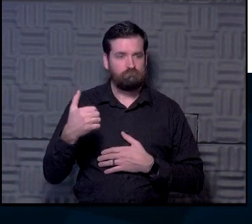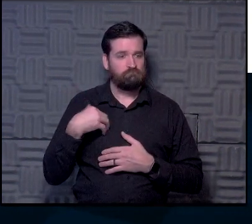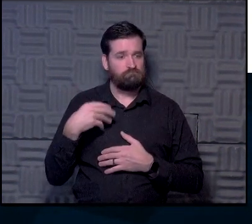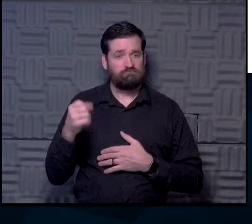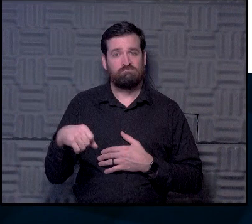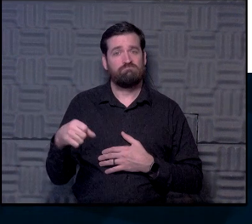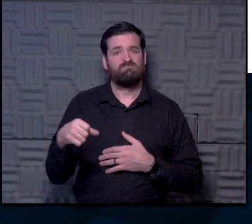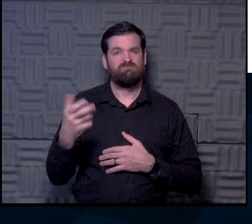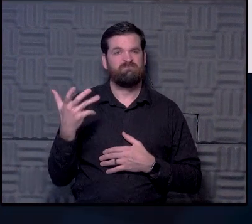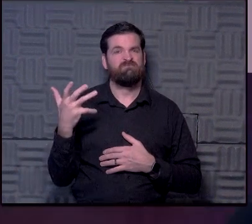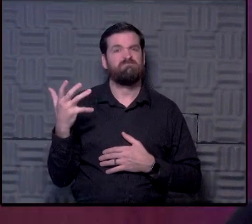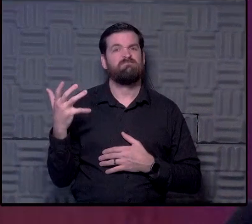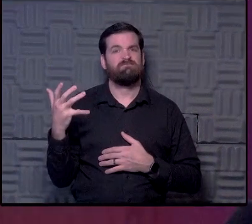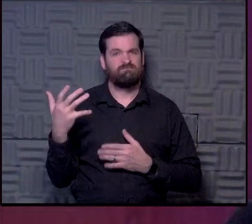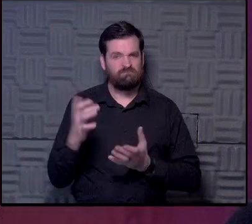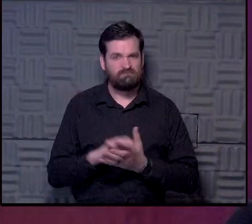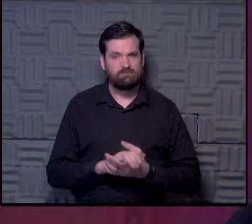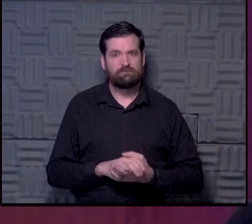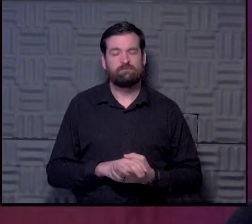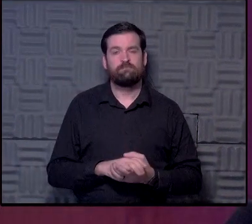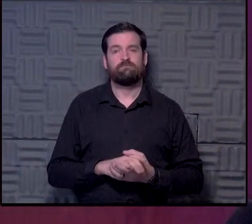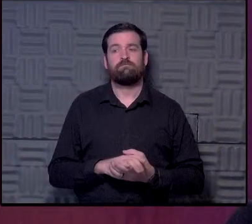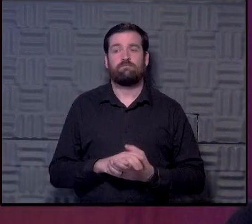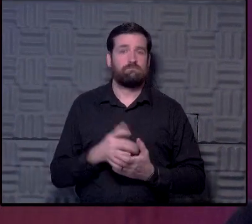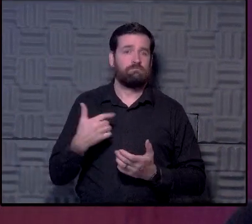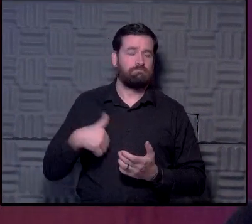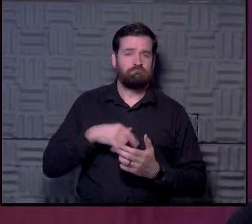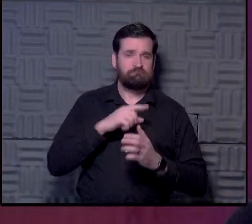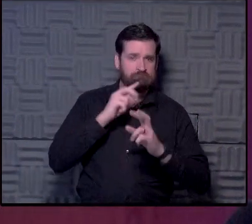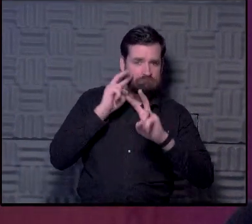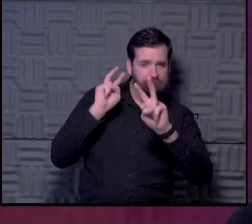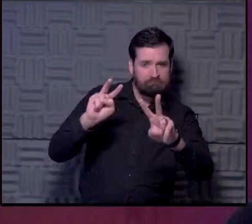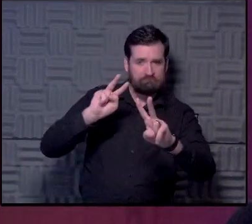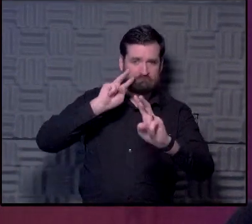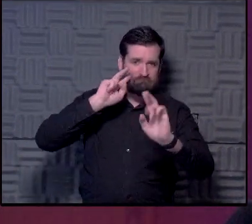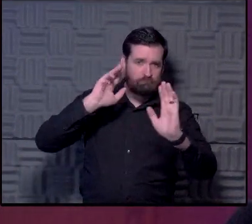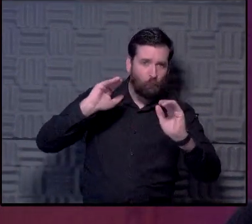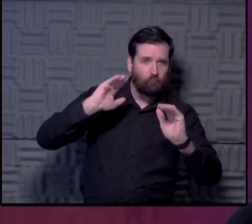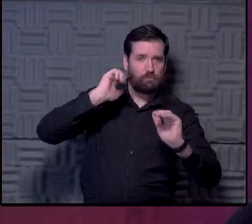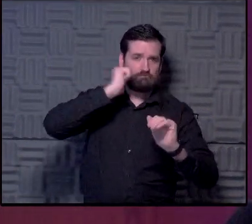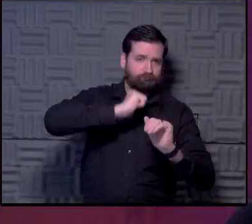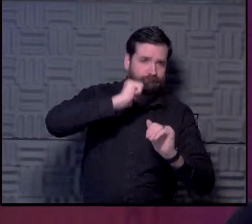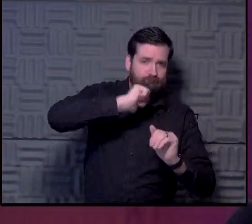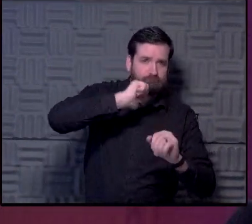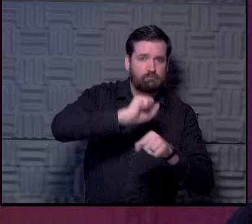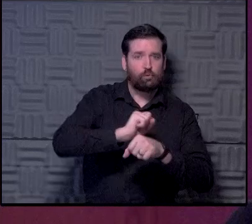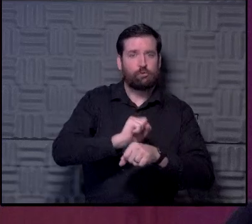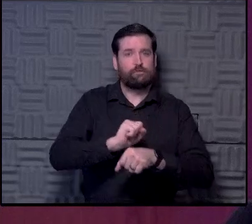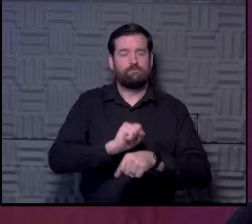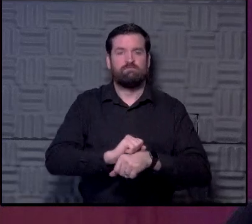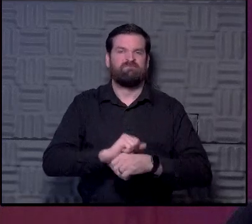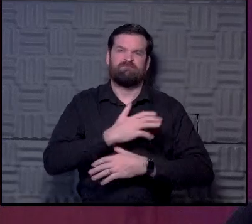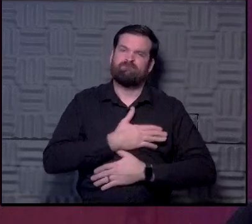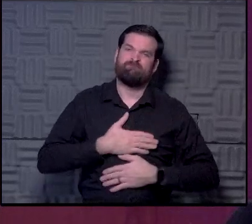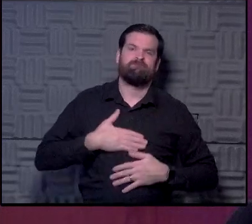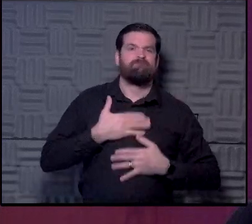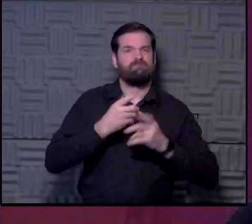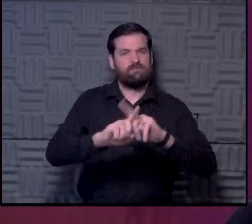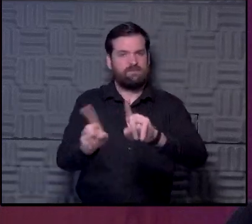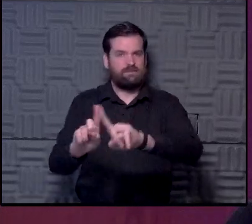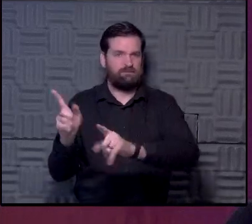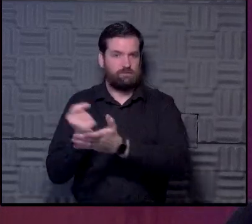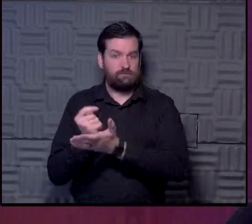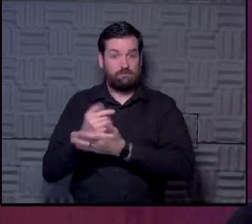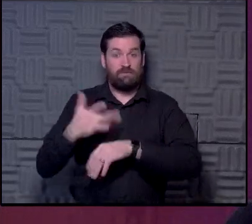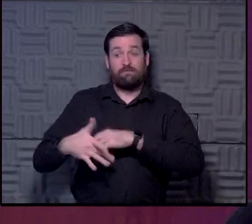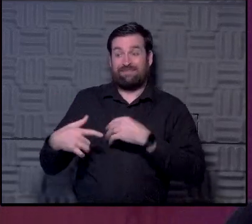that's basically been it. I mean, I think that, we continue to be hopeful in terms of our day-to-day work. We're grateful for the different therapies that have come